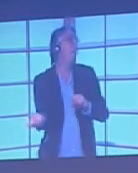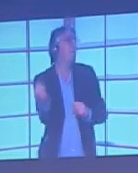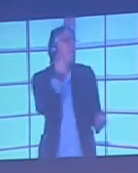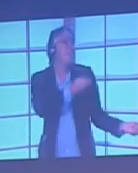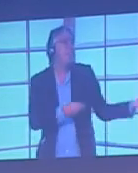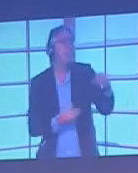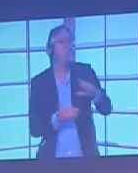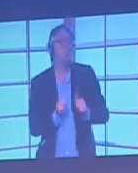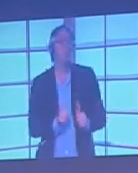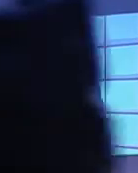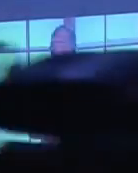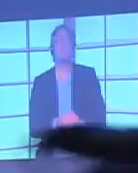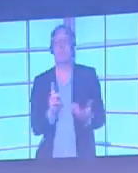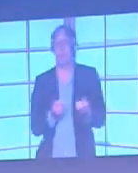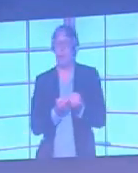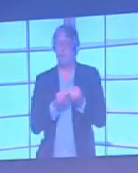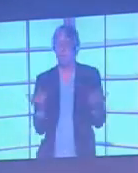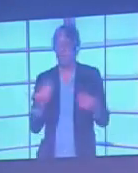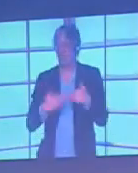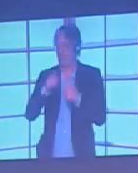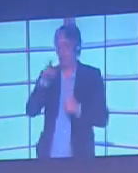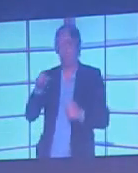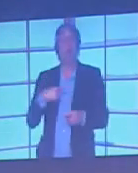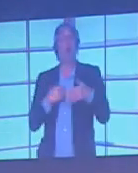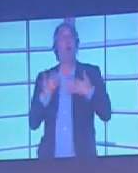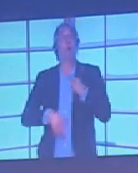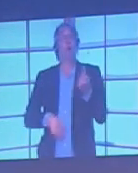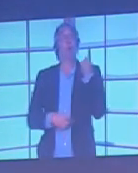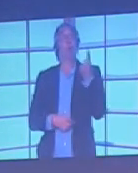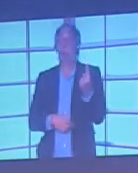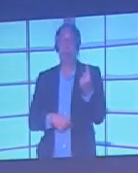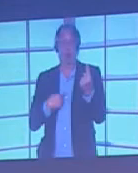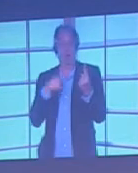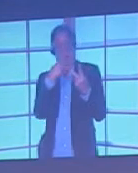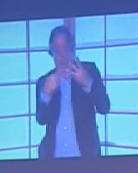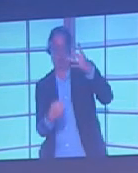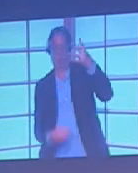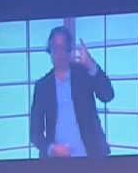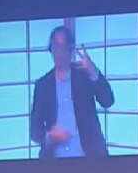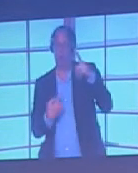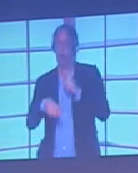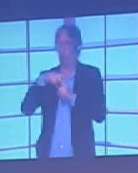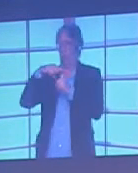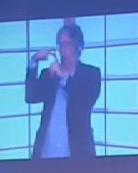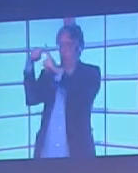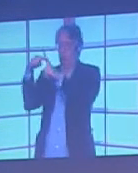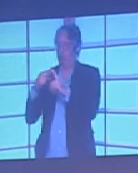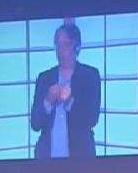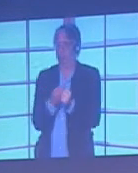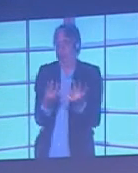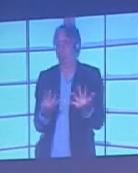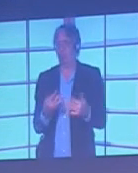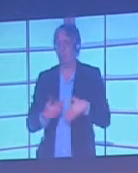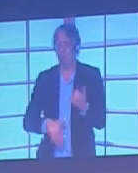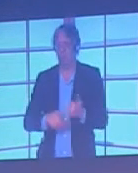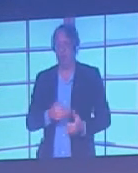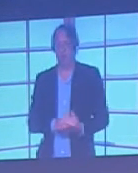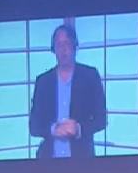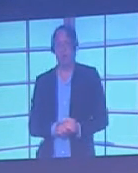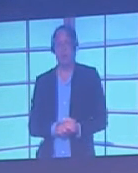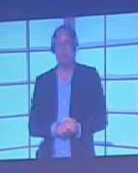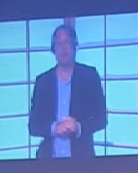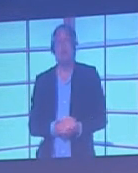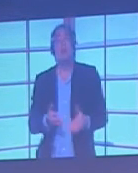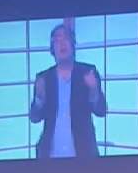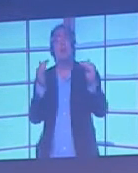Many disabled people have more than one disability as well, and that's an important consideration we often forget. Another area that is really